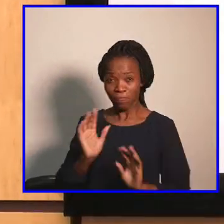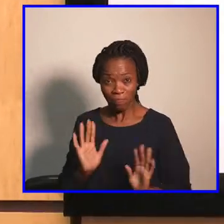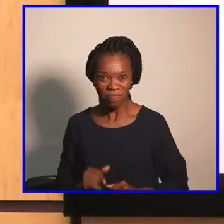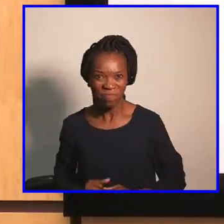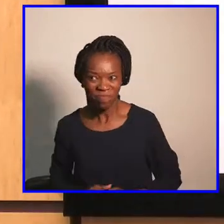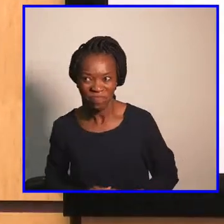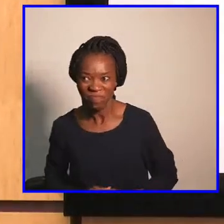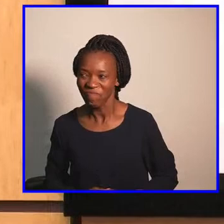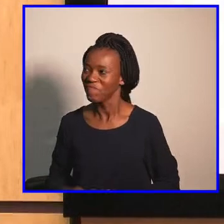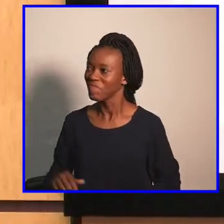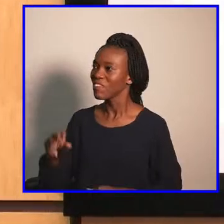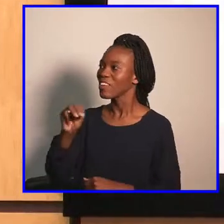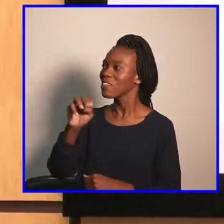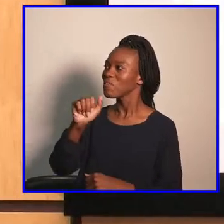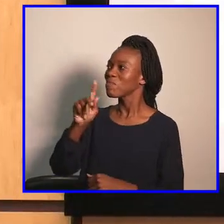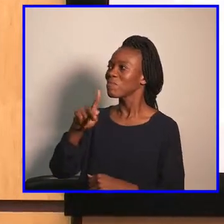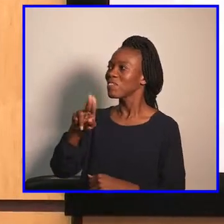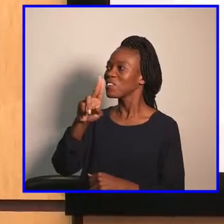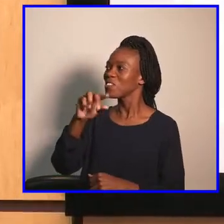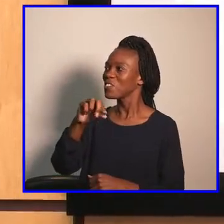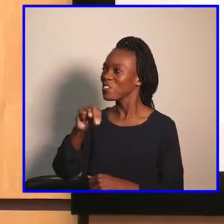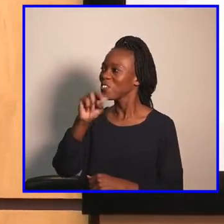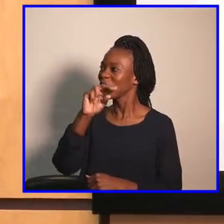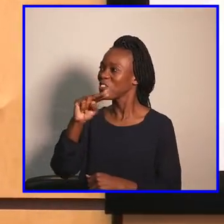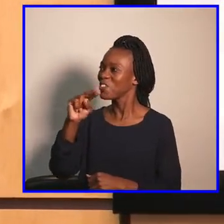Makungu, good morning. Morning.